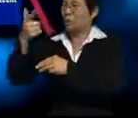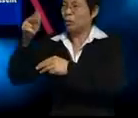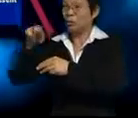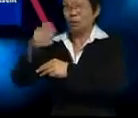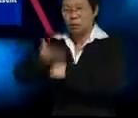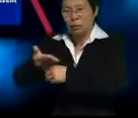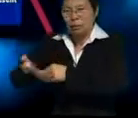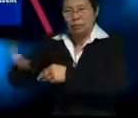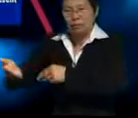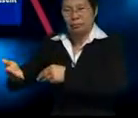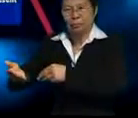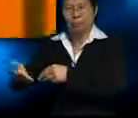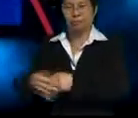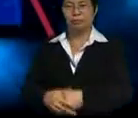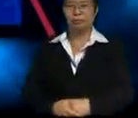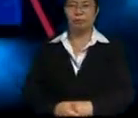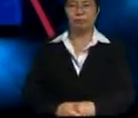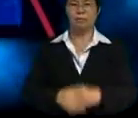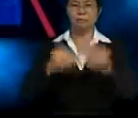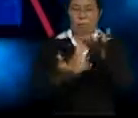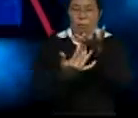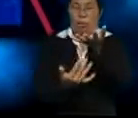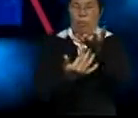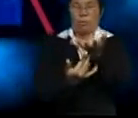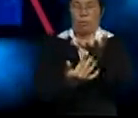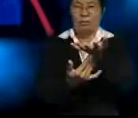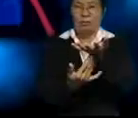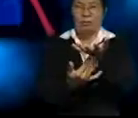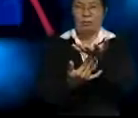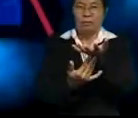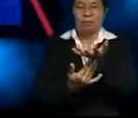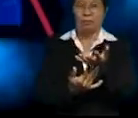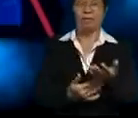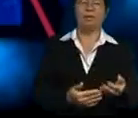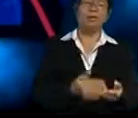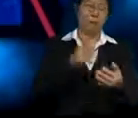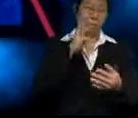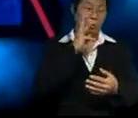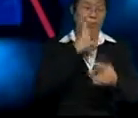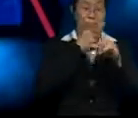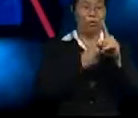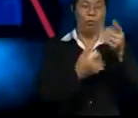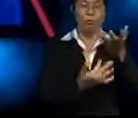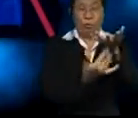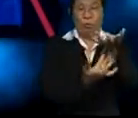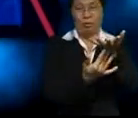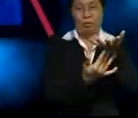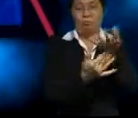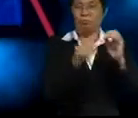dissolved substances. Next, boiling. Water from boiling is free